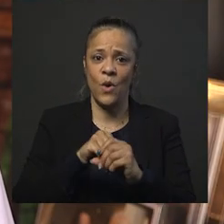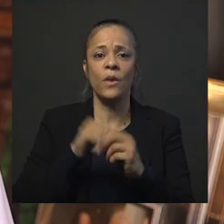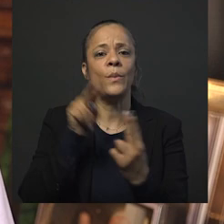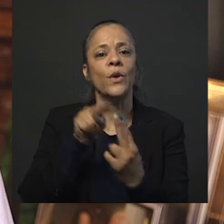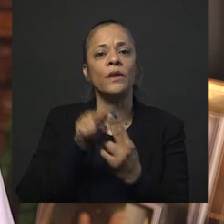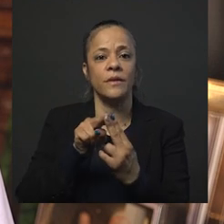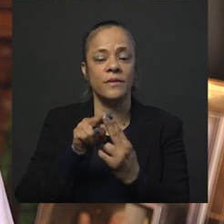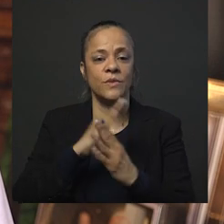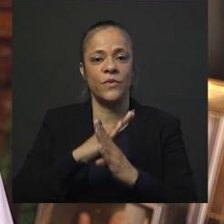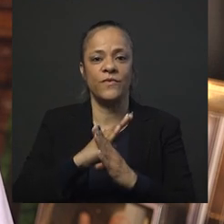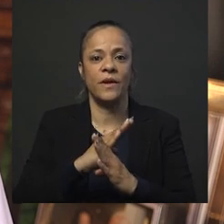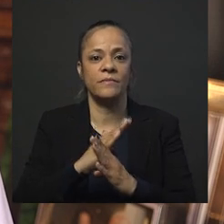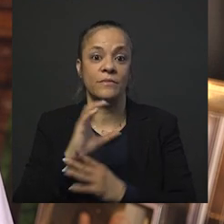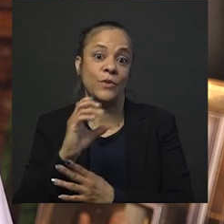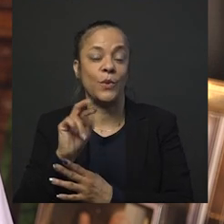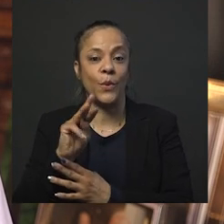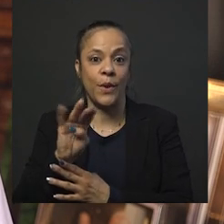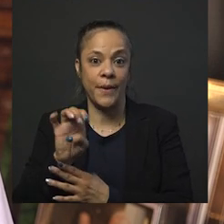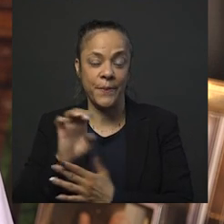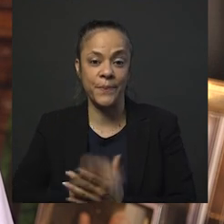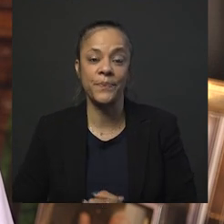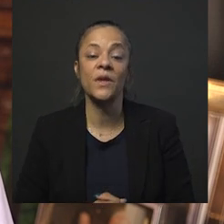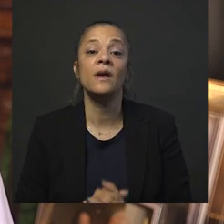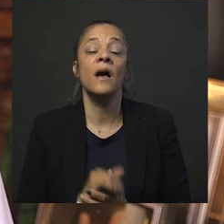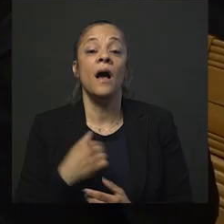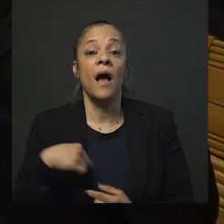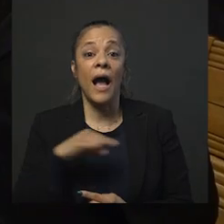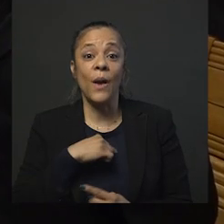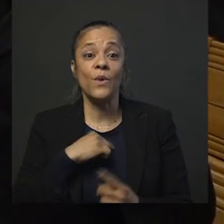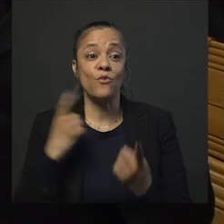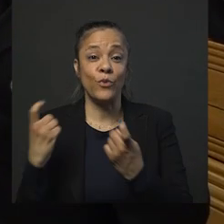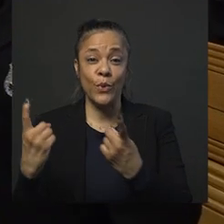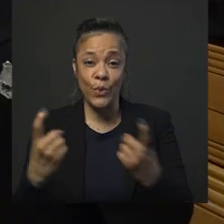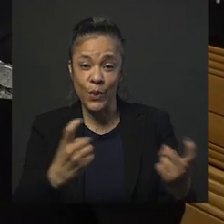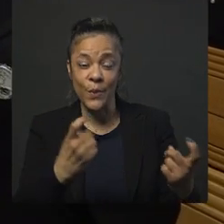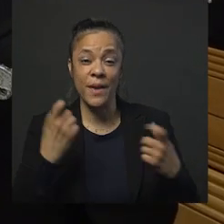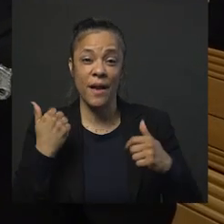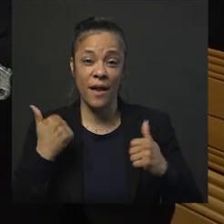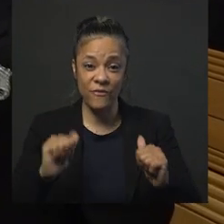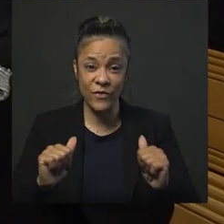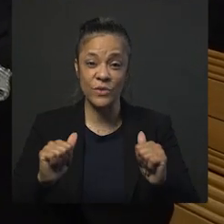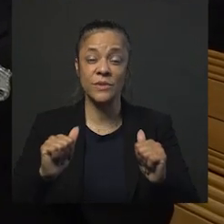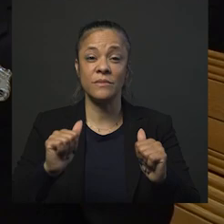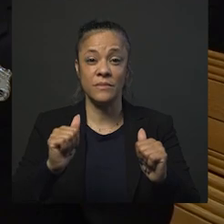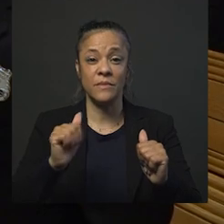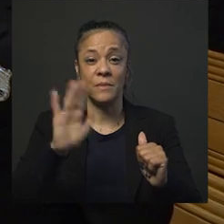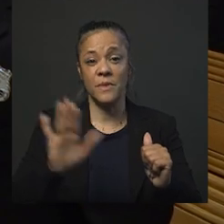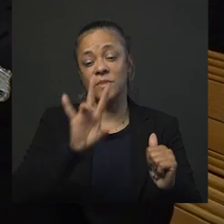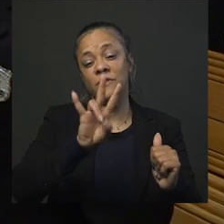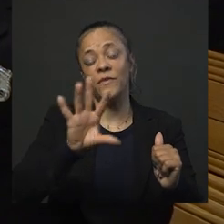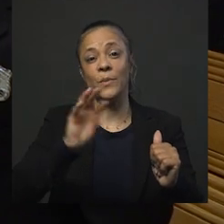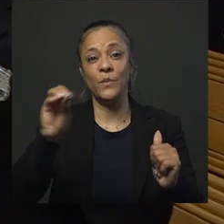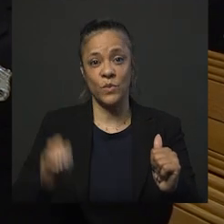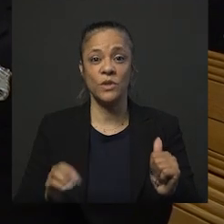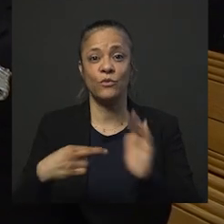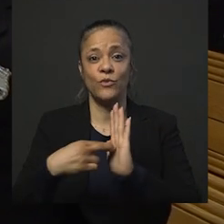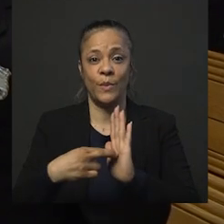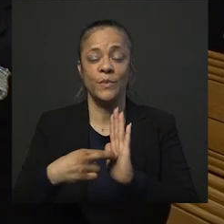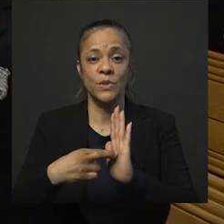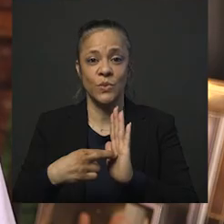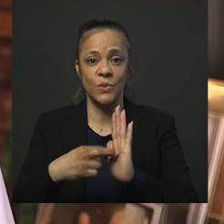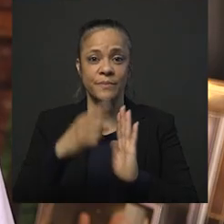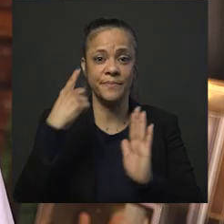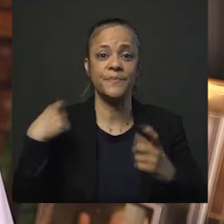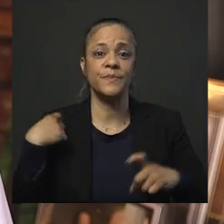nearly 75% of those officers hired represent minority populations. I'm incredibly proud of Jersey City's diversity,